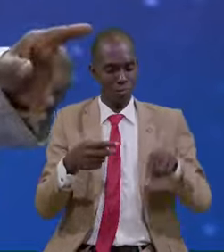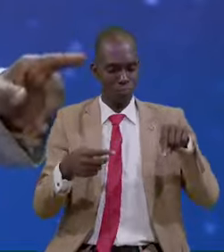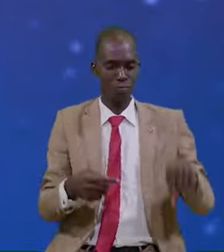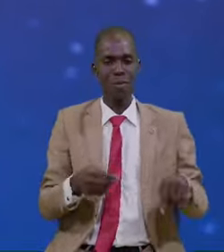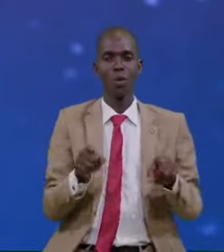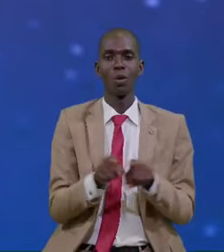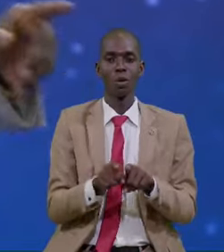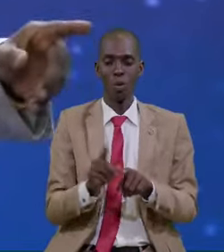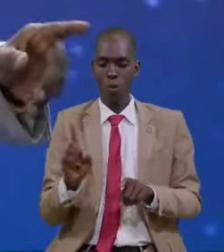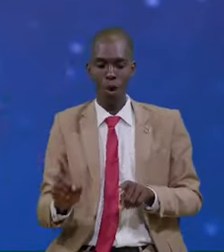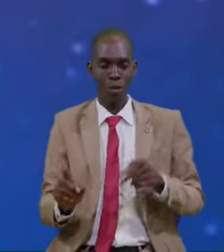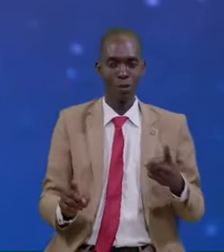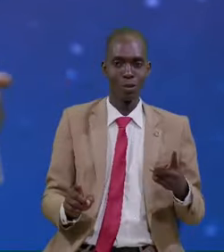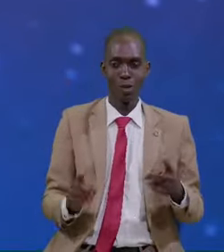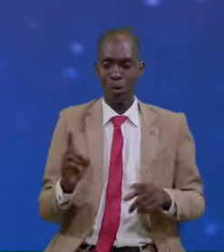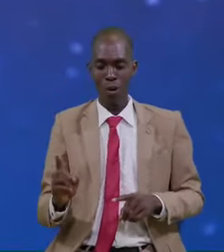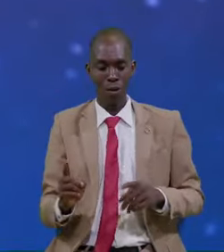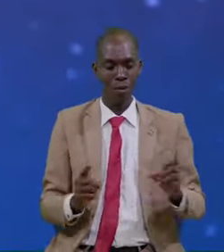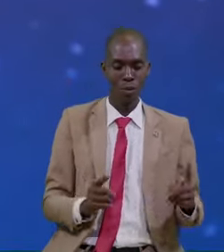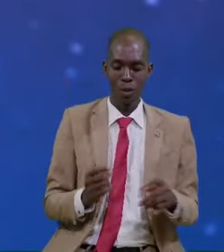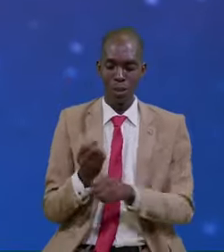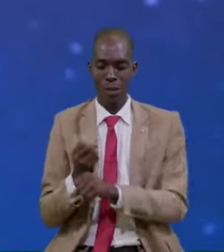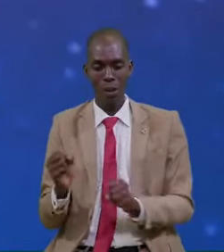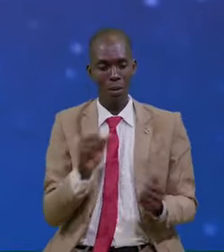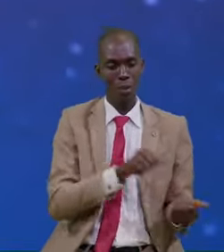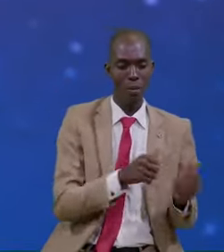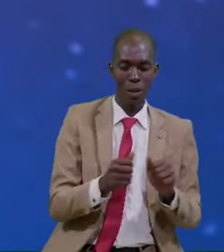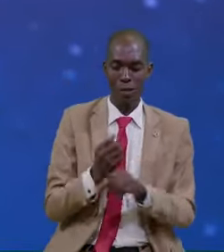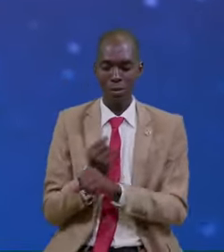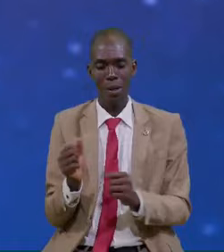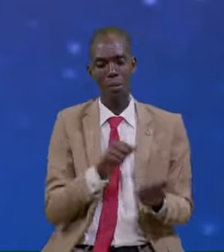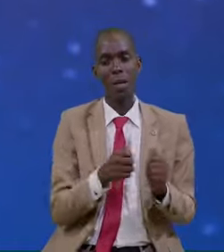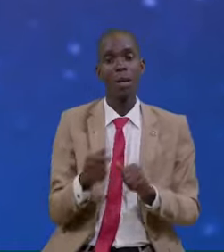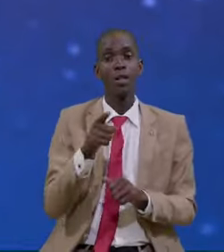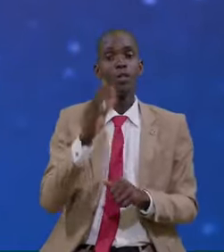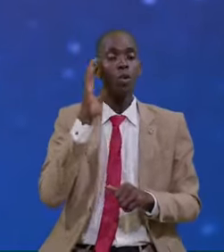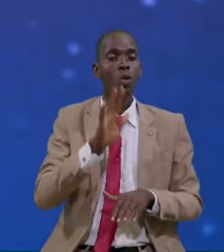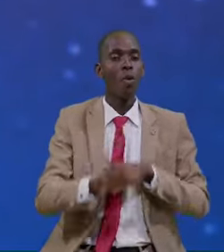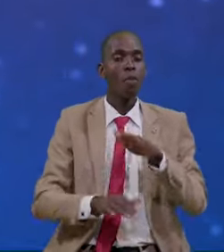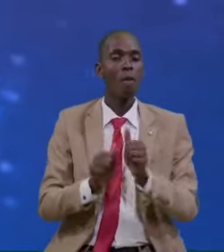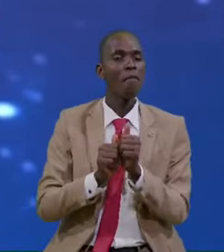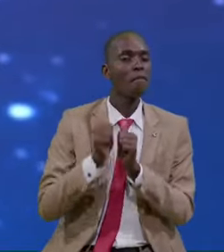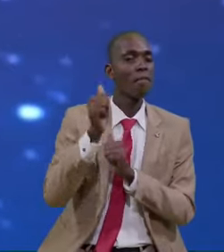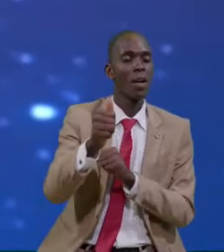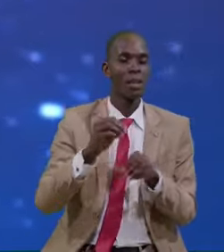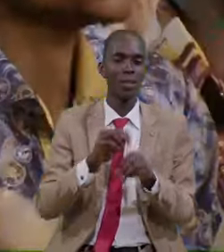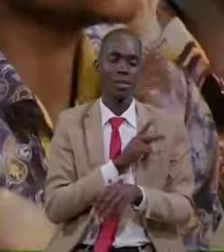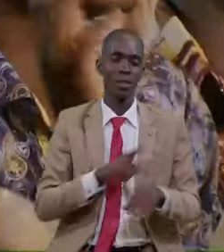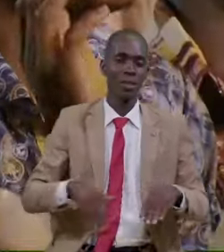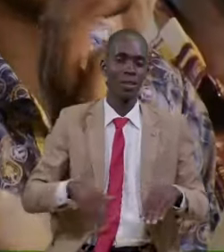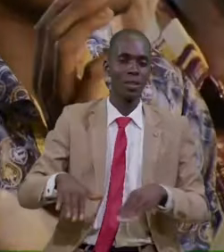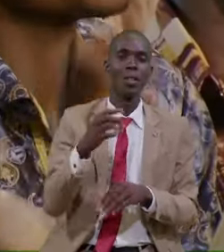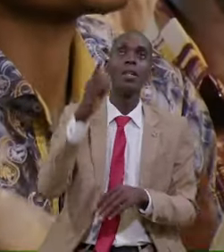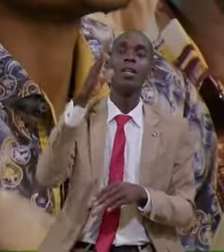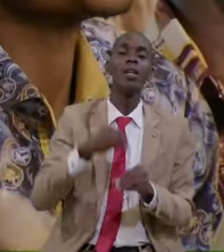two. Saved, baptized. Saved, baptized. And you will walk far in the kingdom of God in Jesus'